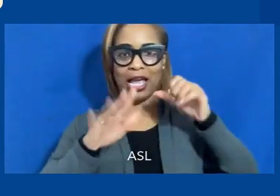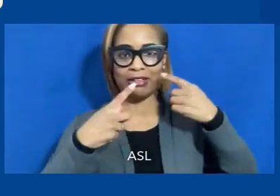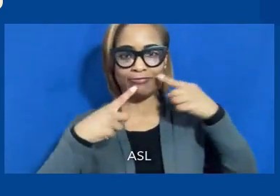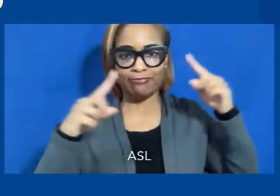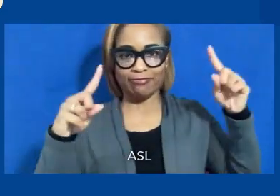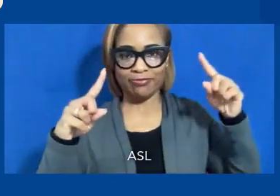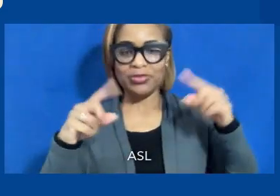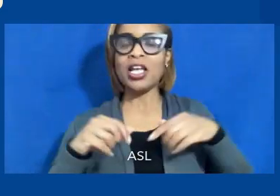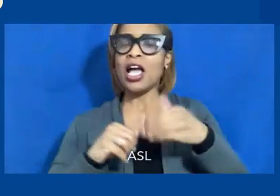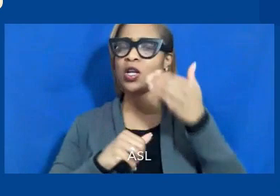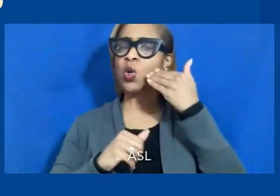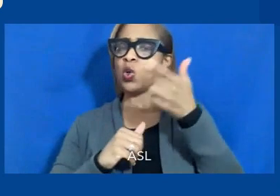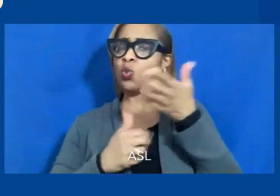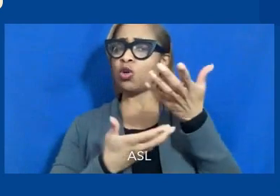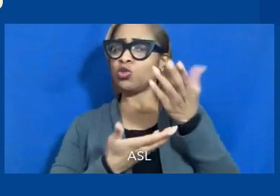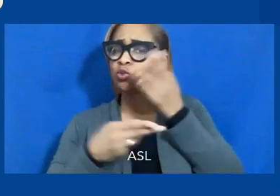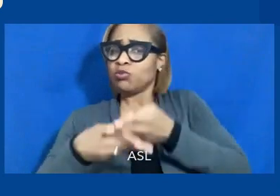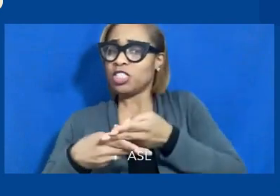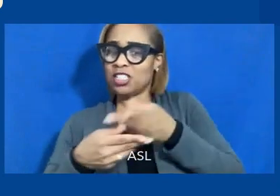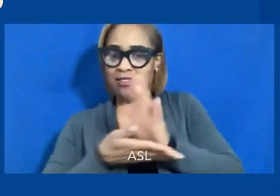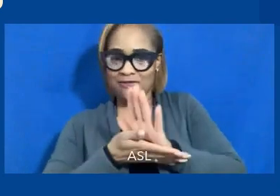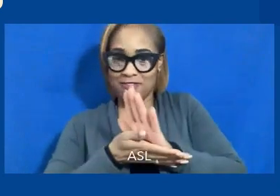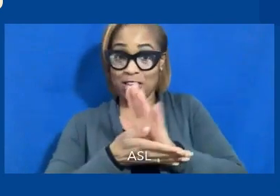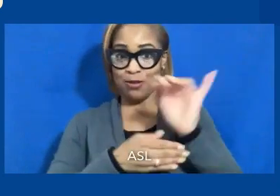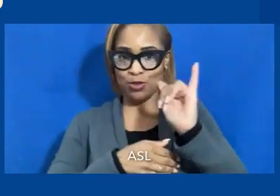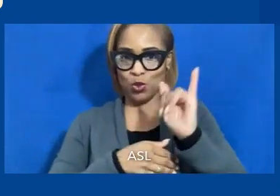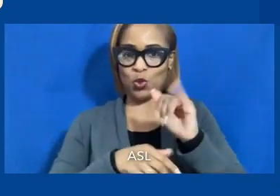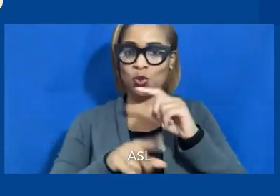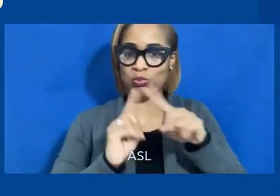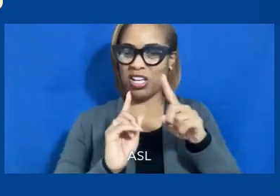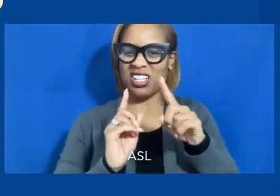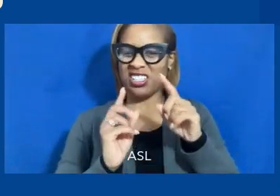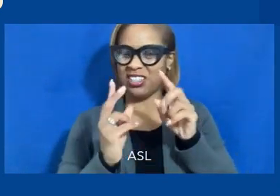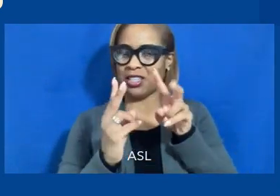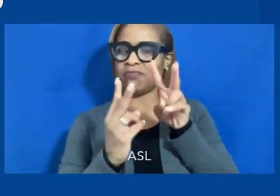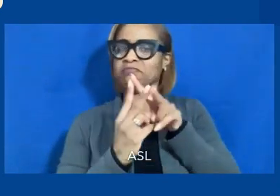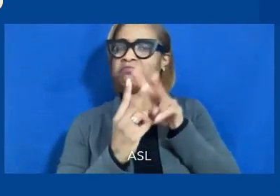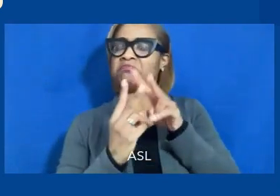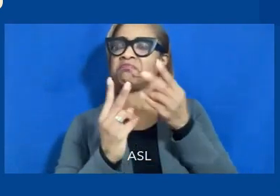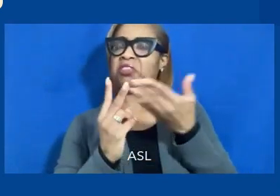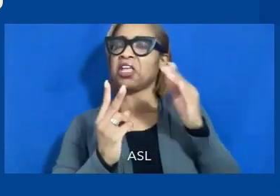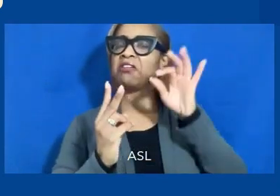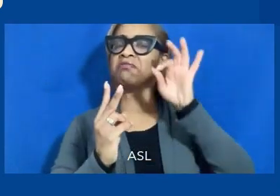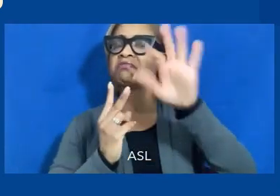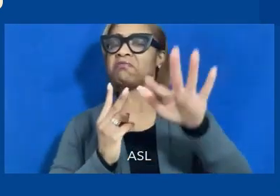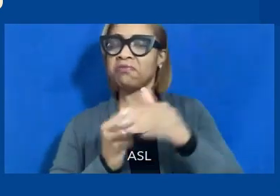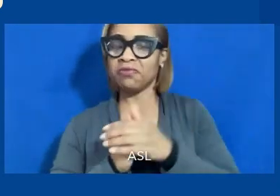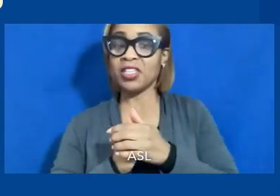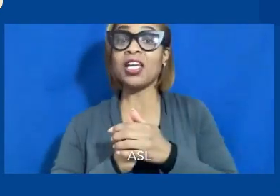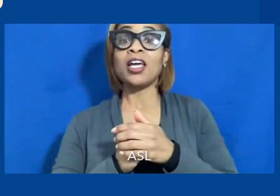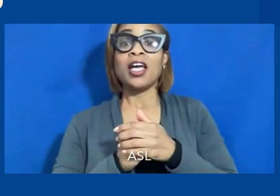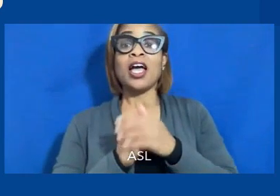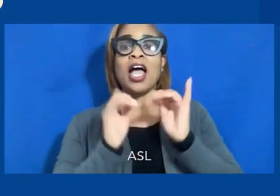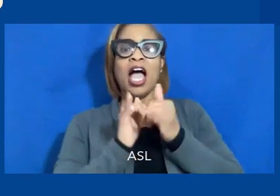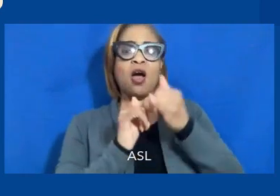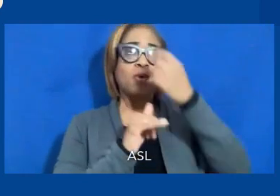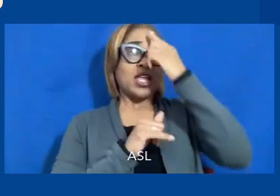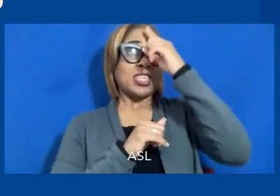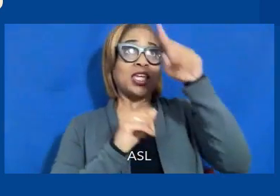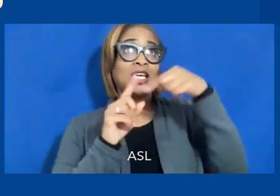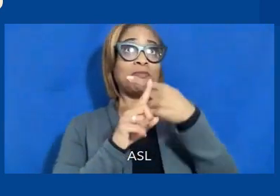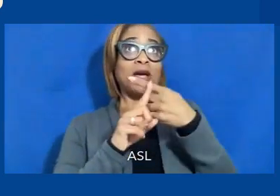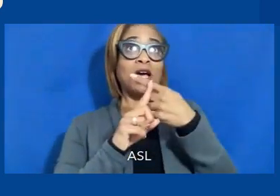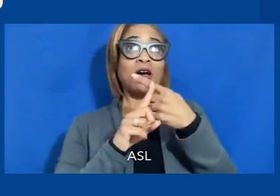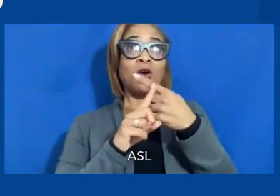that you wanted to bring in the space as well. So I wanted to just name those two if you like. The way I was sort of thinking about talking about this is